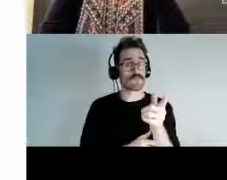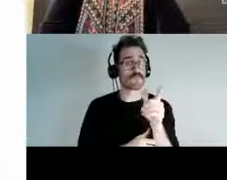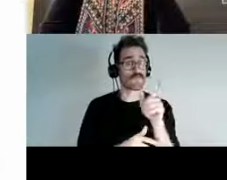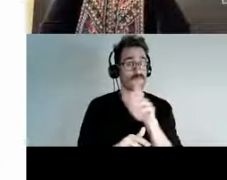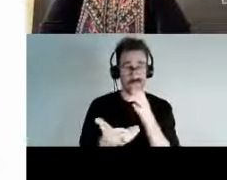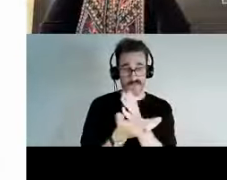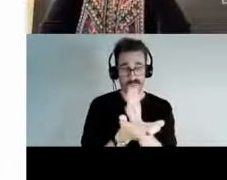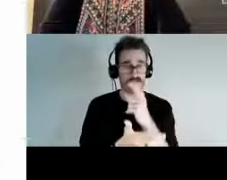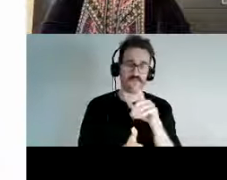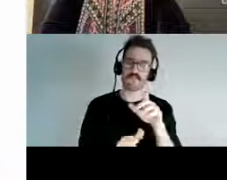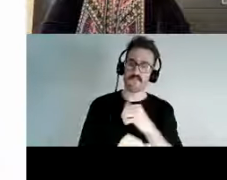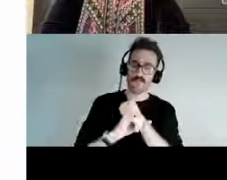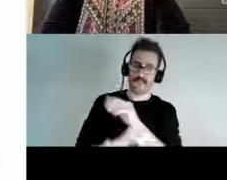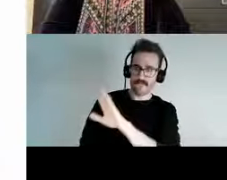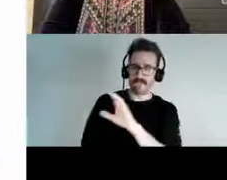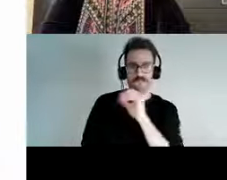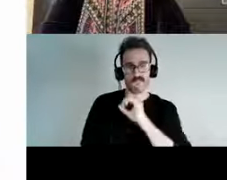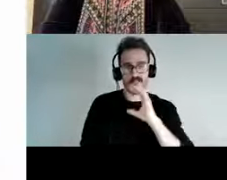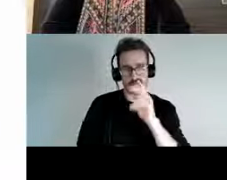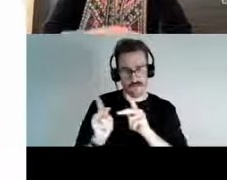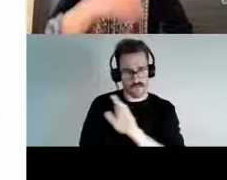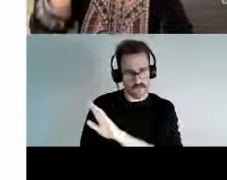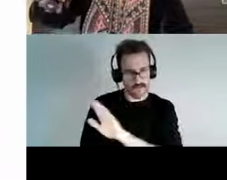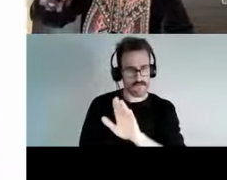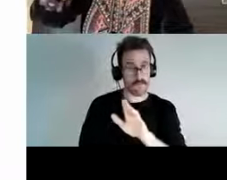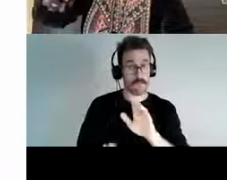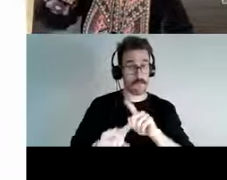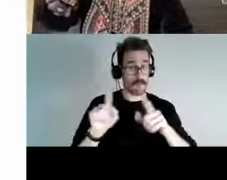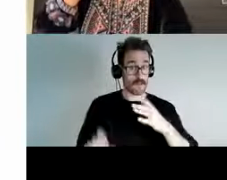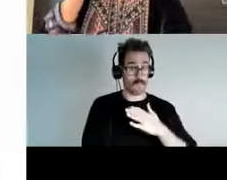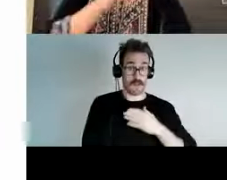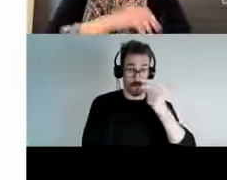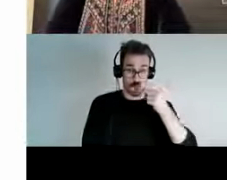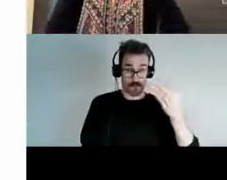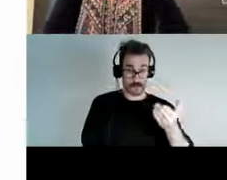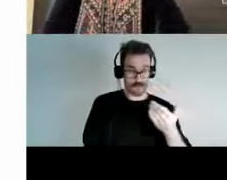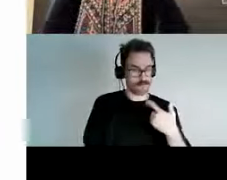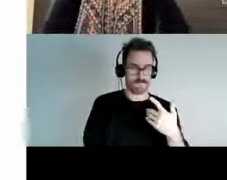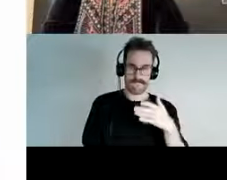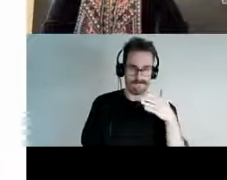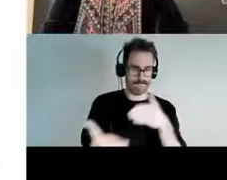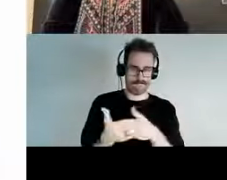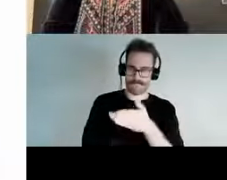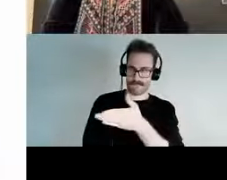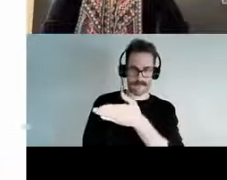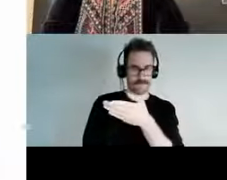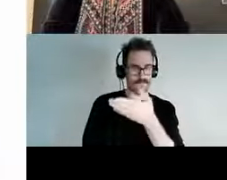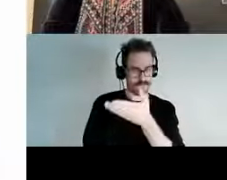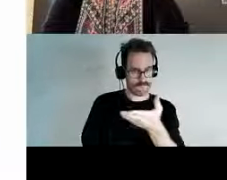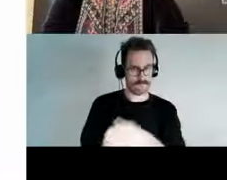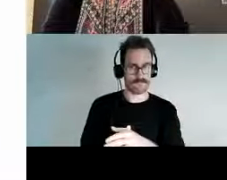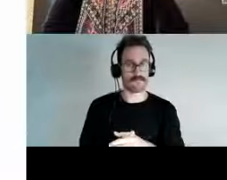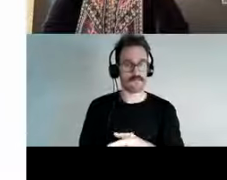rights. But my experience in government negates that argument, as does academic research. Specifically, the